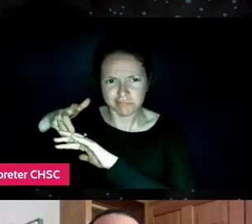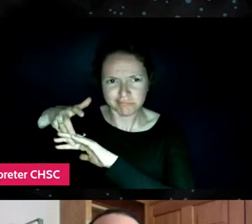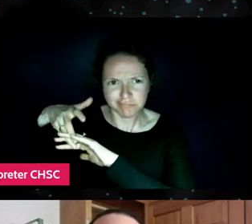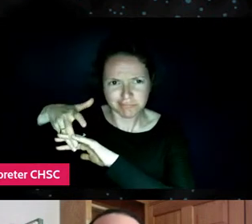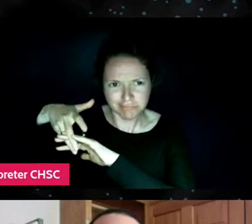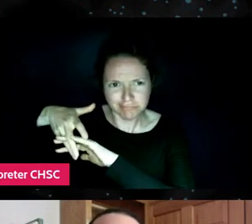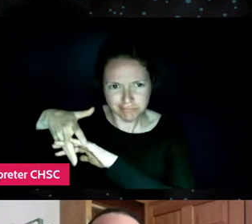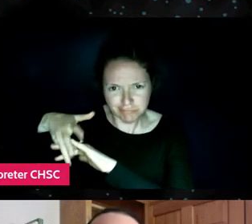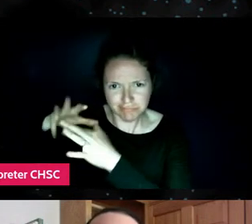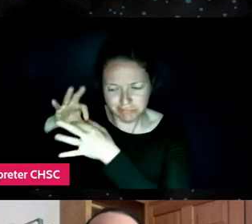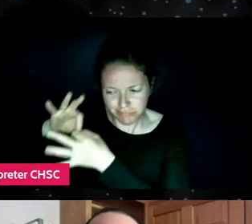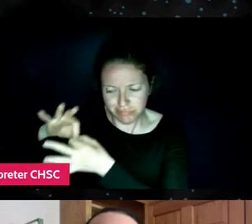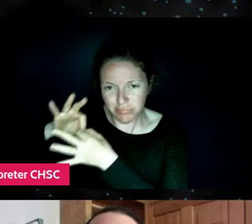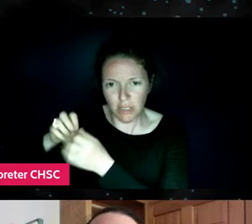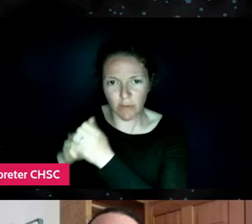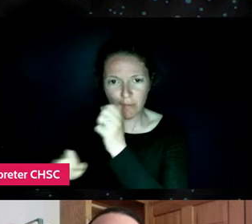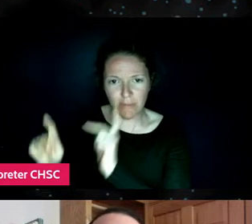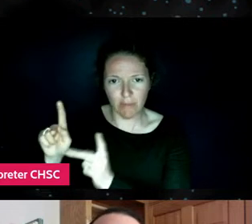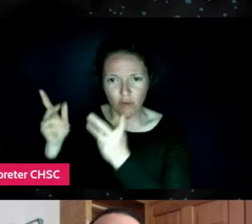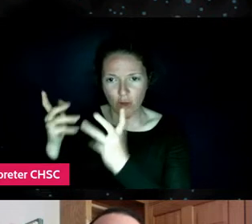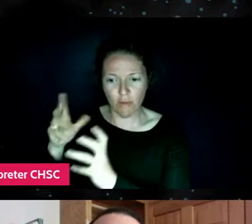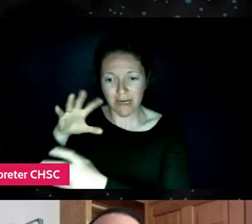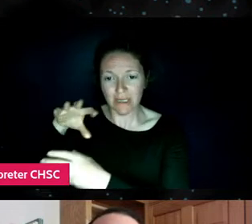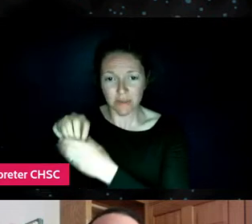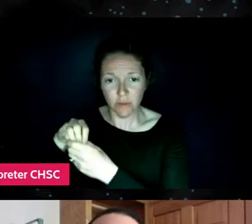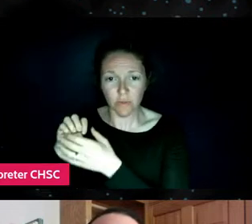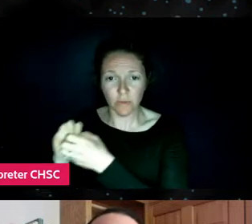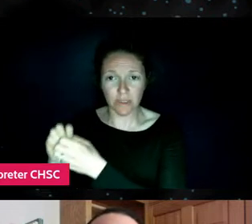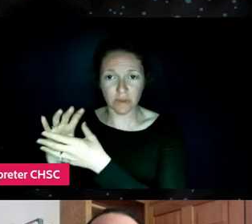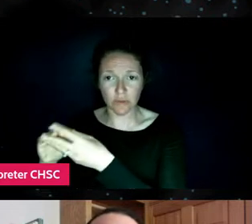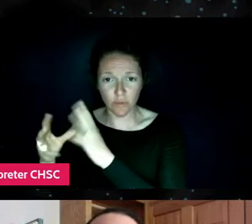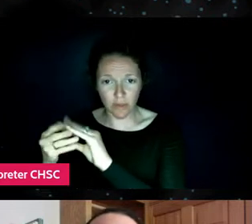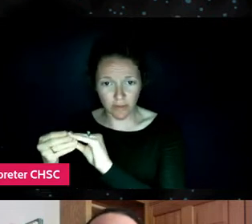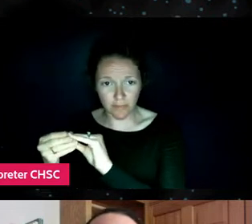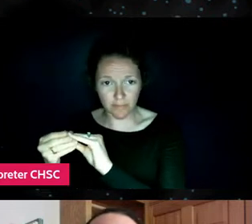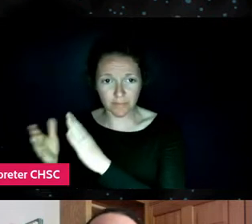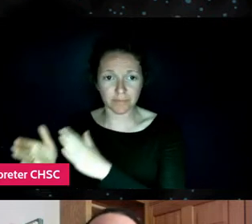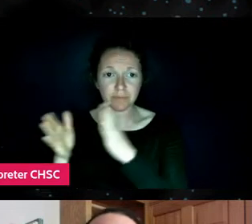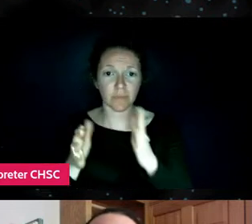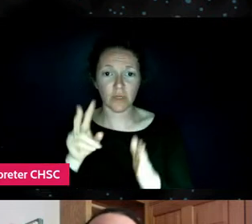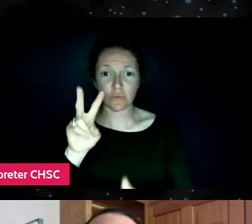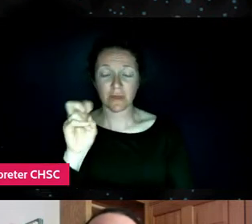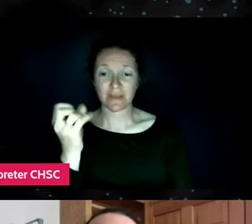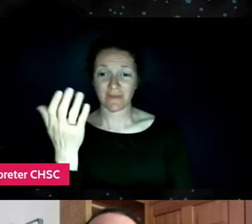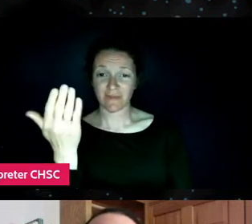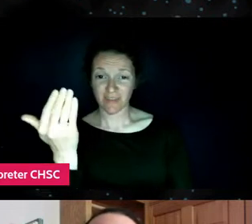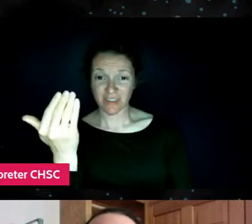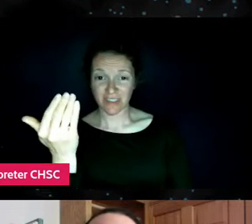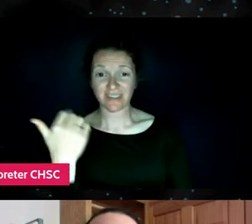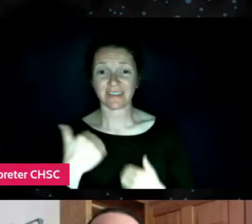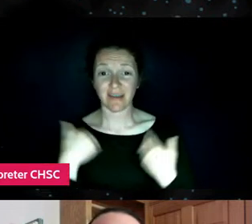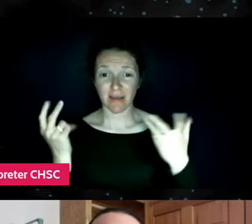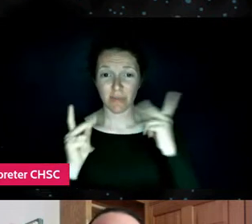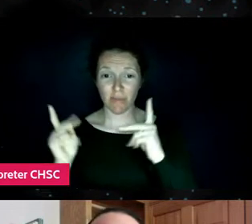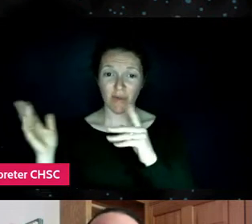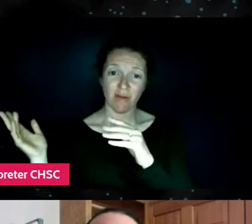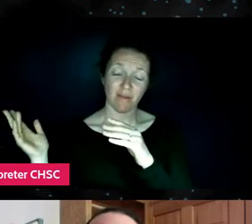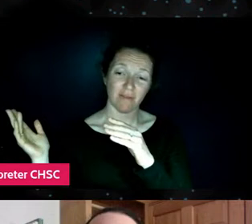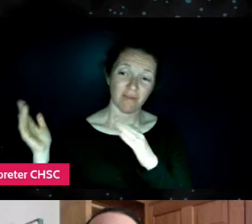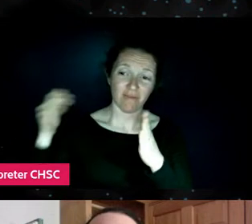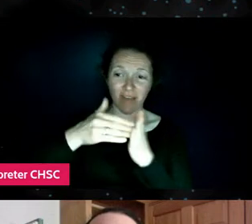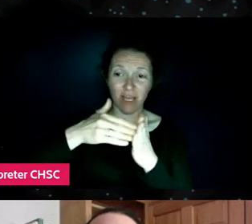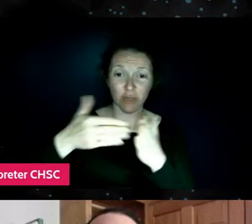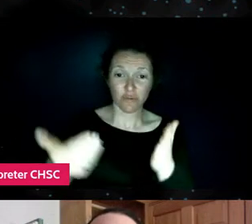that are intimately associated with this story. So in 2015, when these young people filed this new lawsuit, I